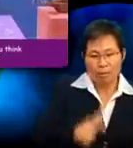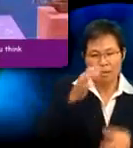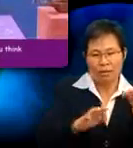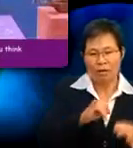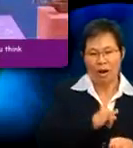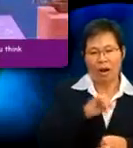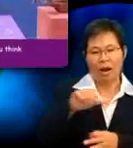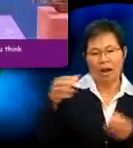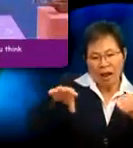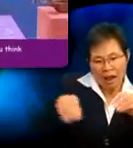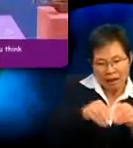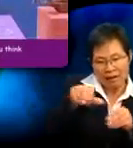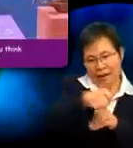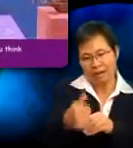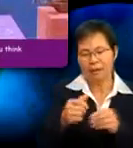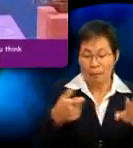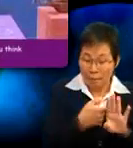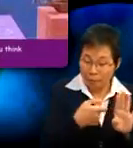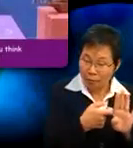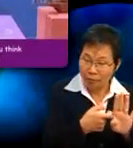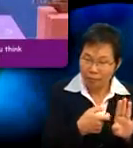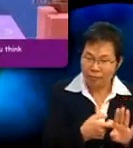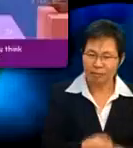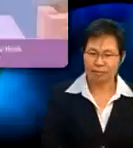happen if I add more batteries?